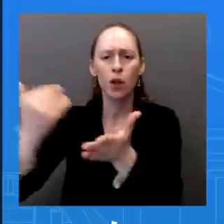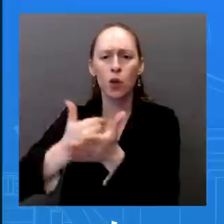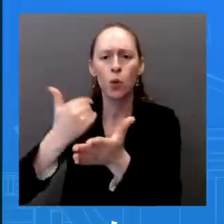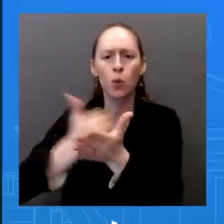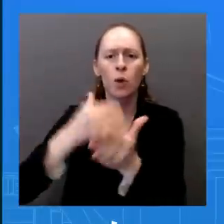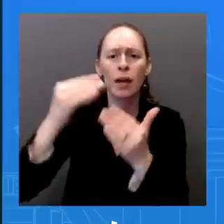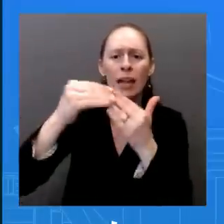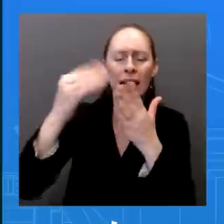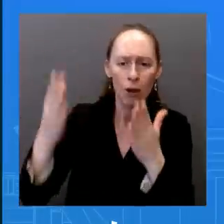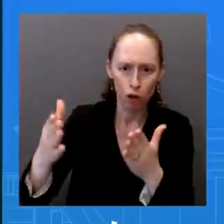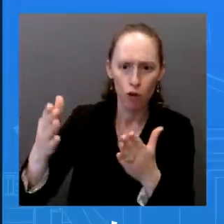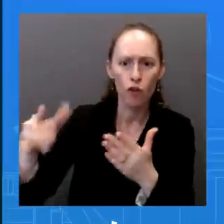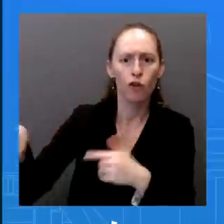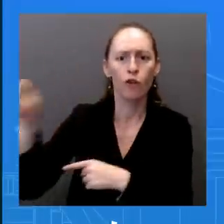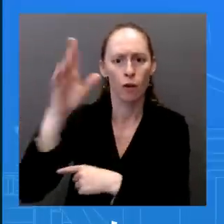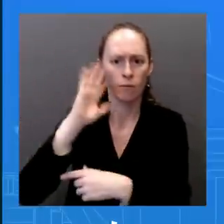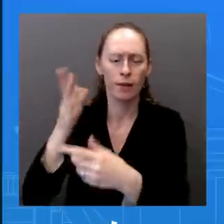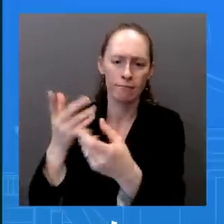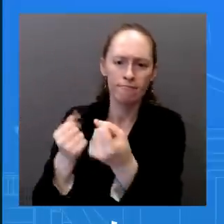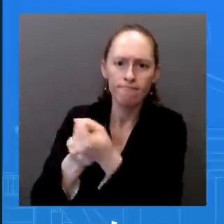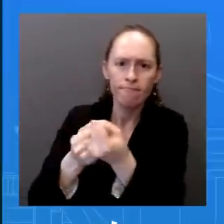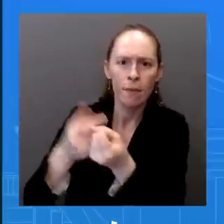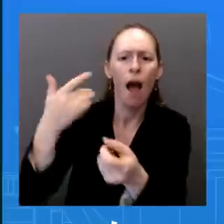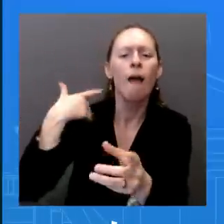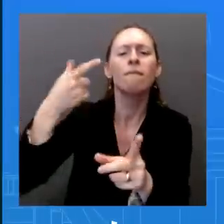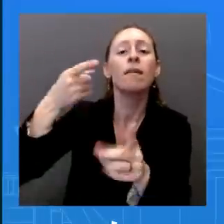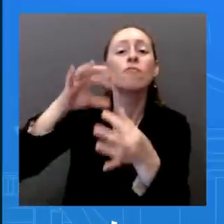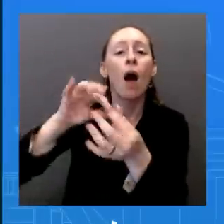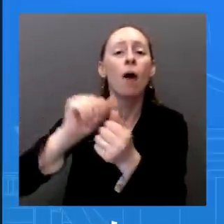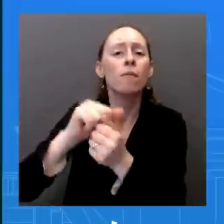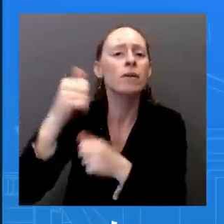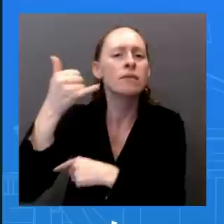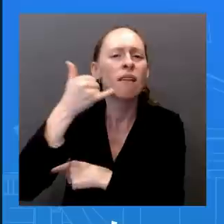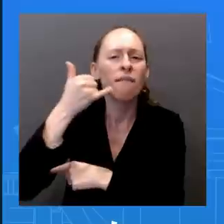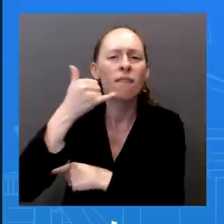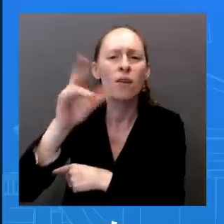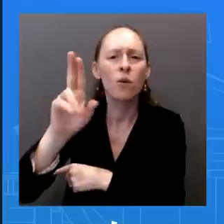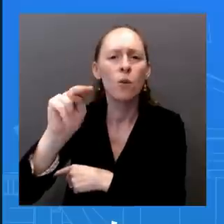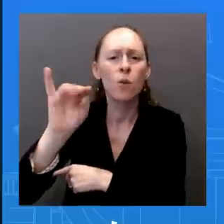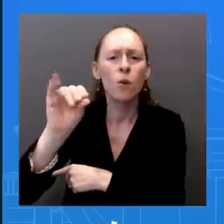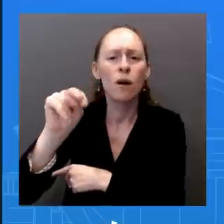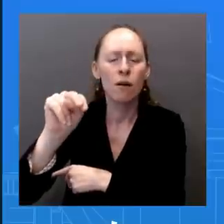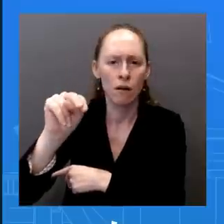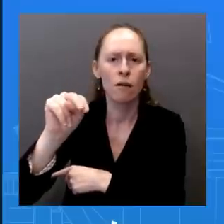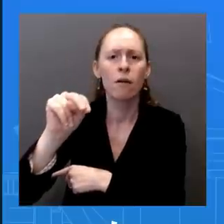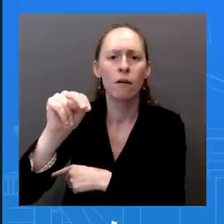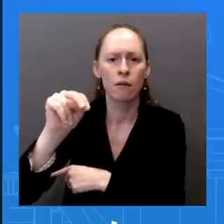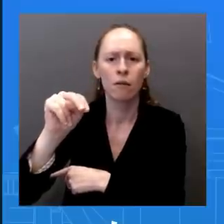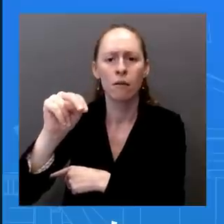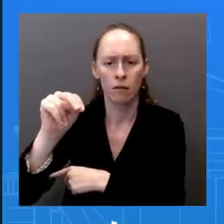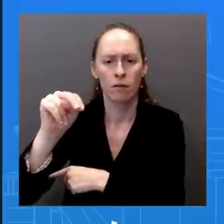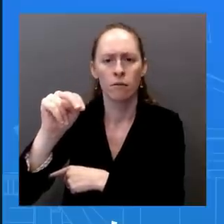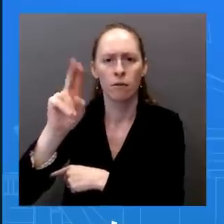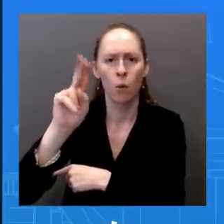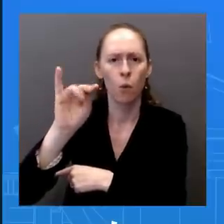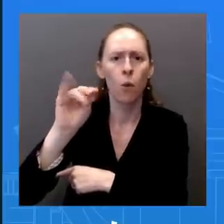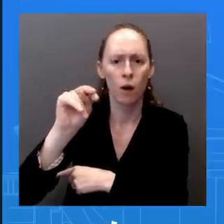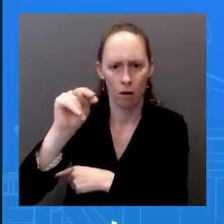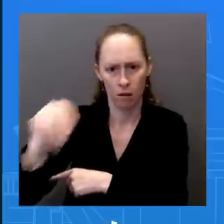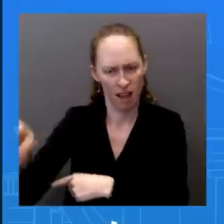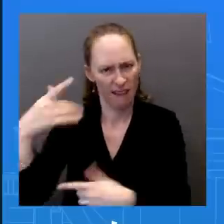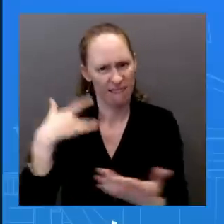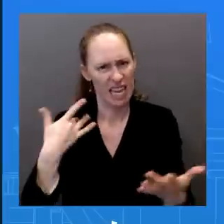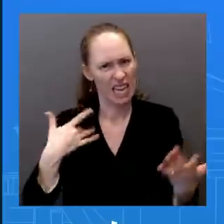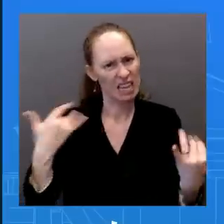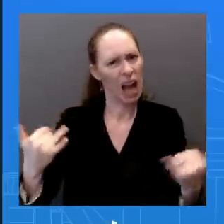and vision necessary to transform the global digital landscape. The next Secretary General of the ITU will play an important role